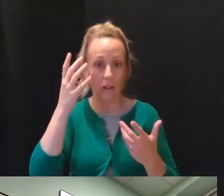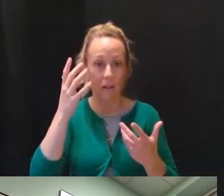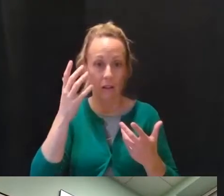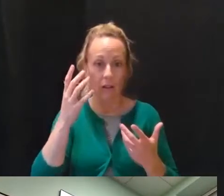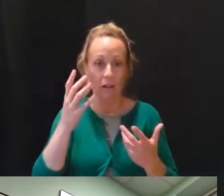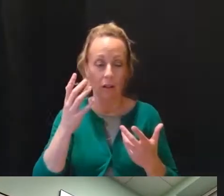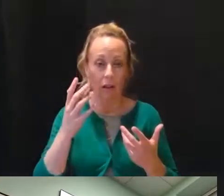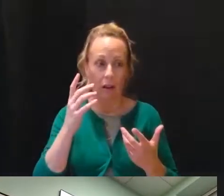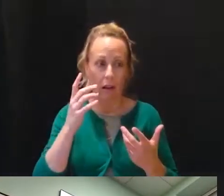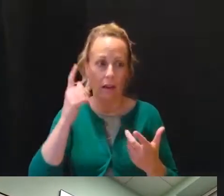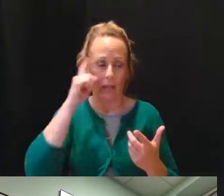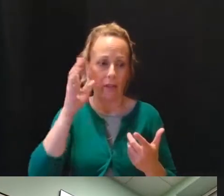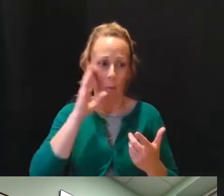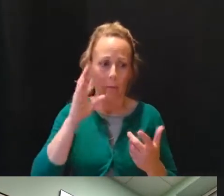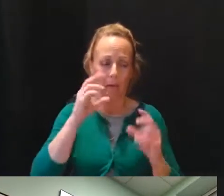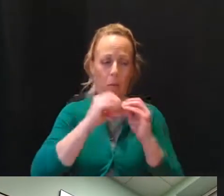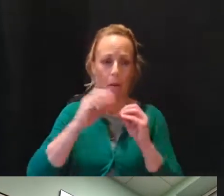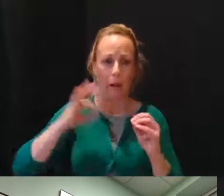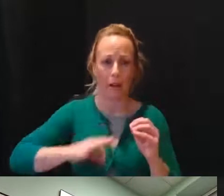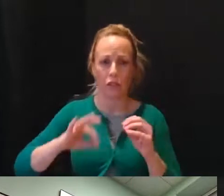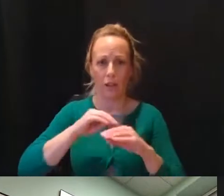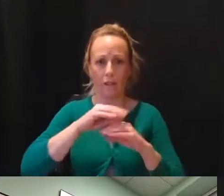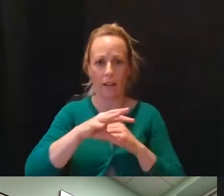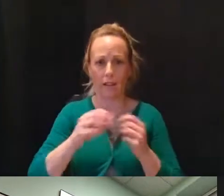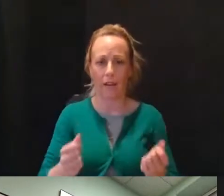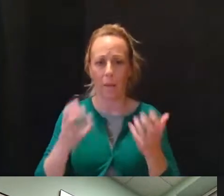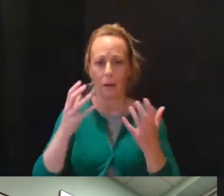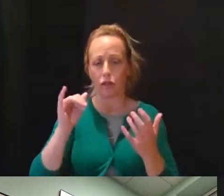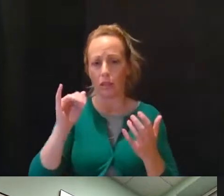marked beneficial effect on how much influenza we see.